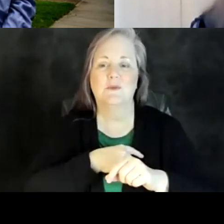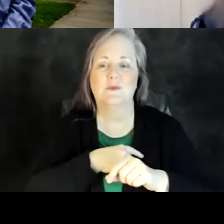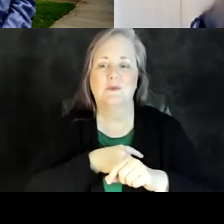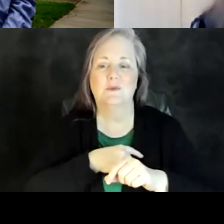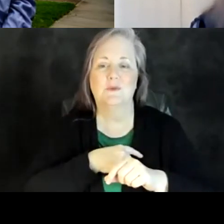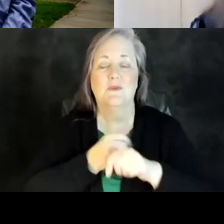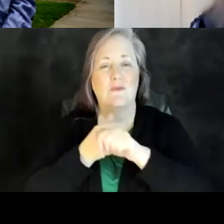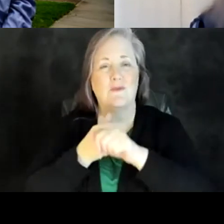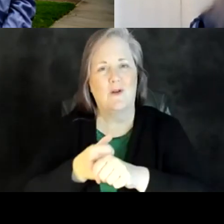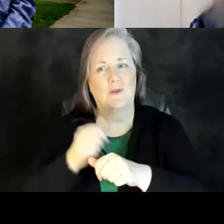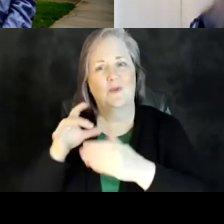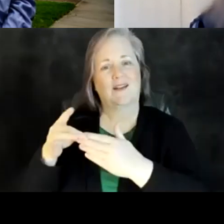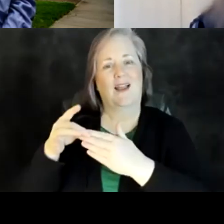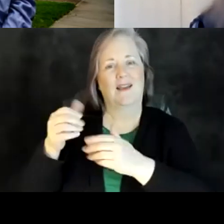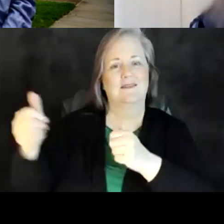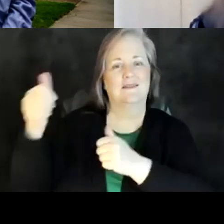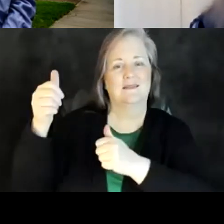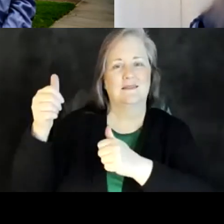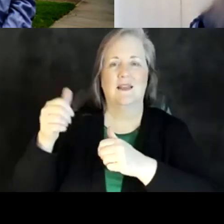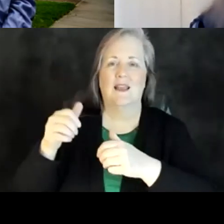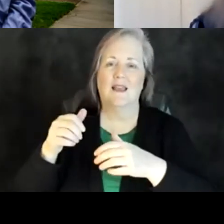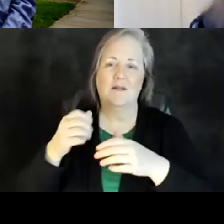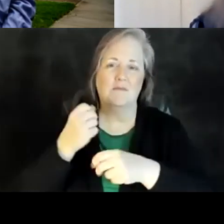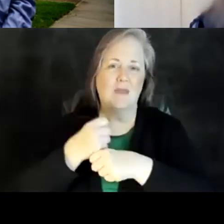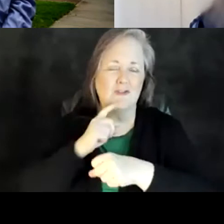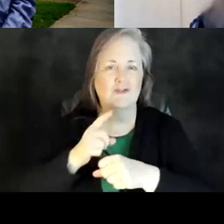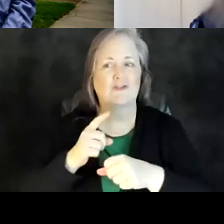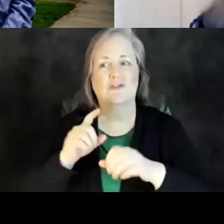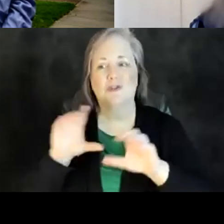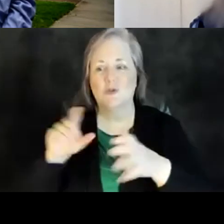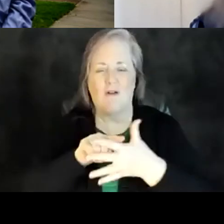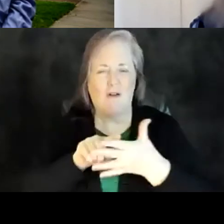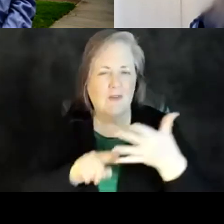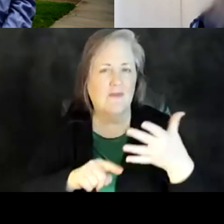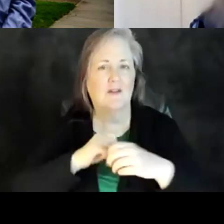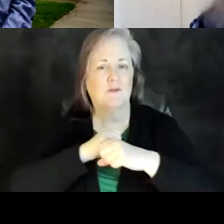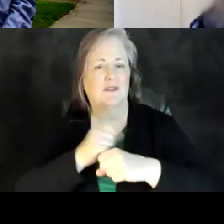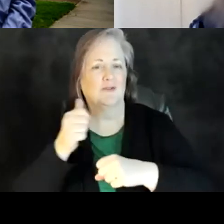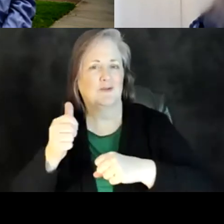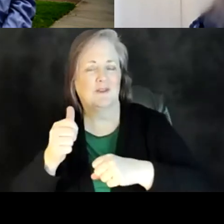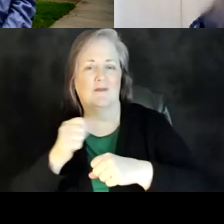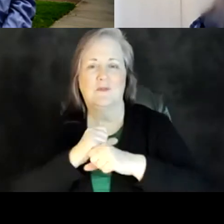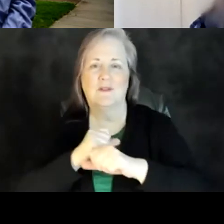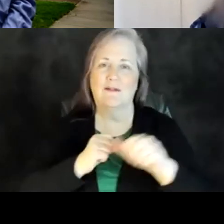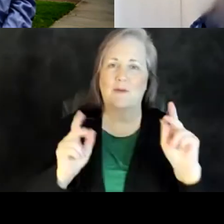follow the guidance and take measures to protect ourselves and protect others as well.